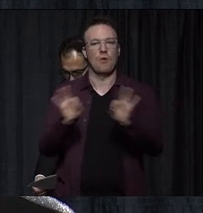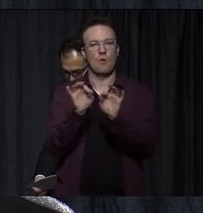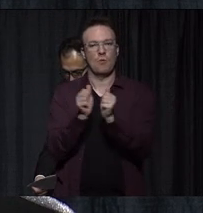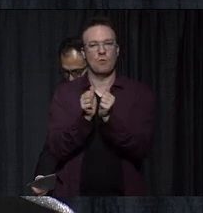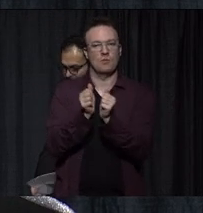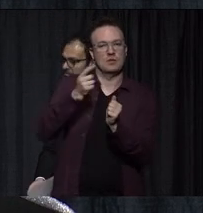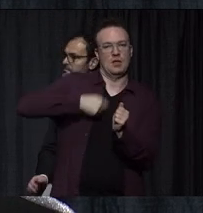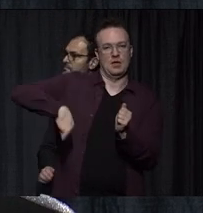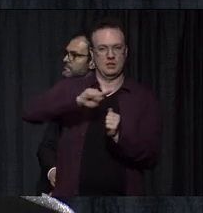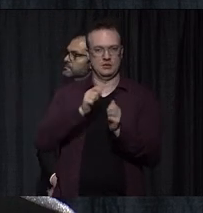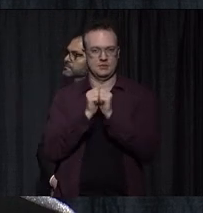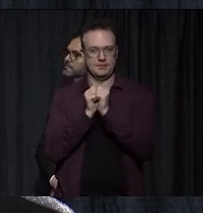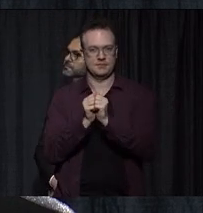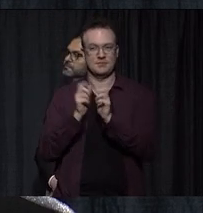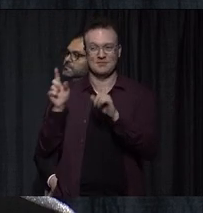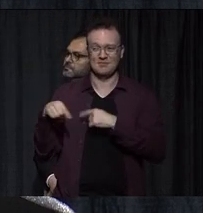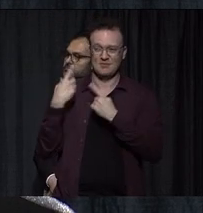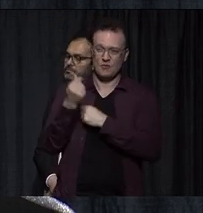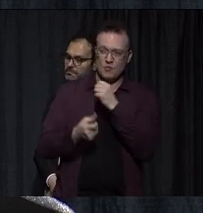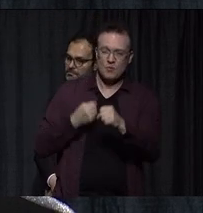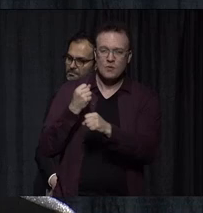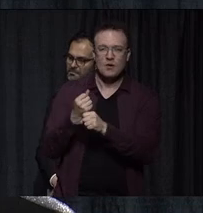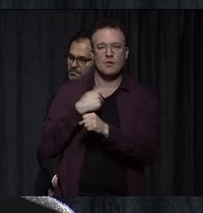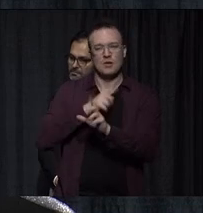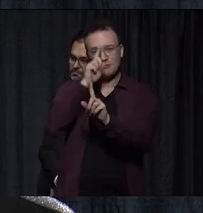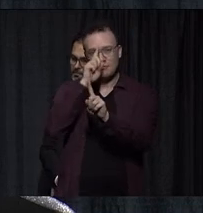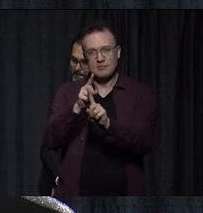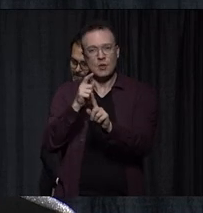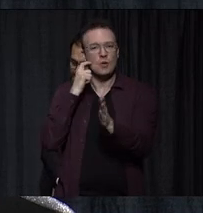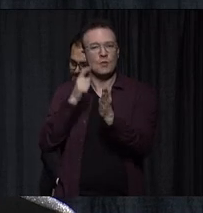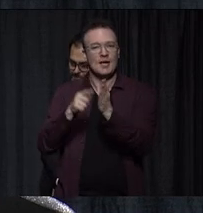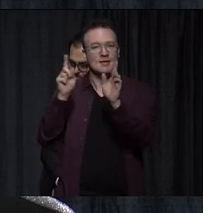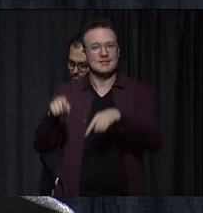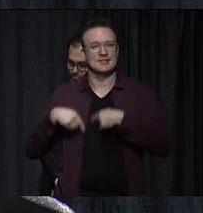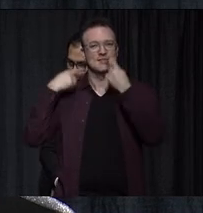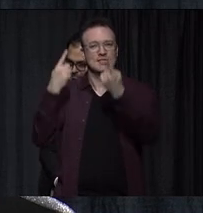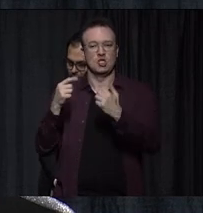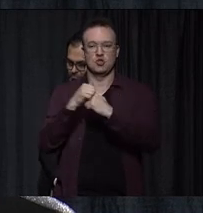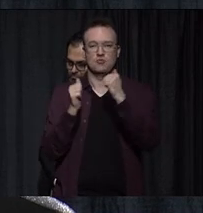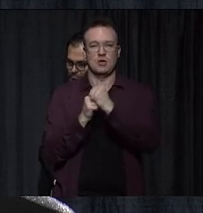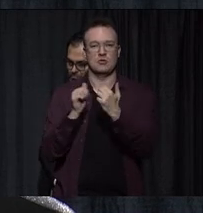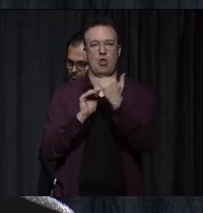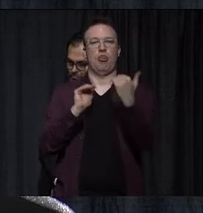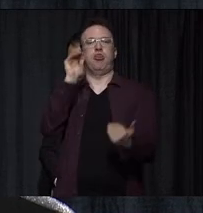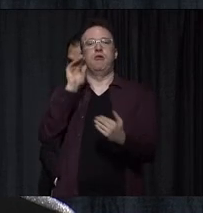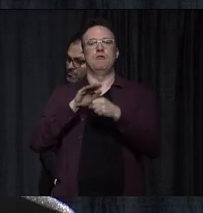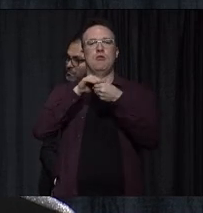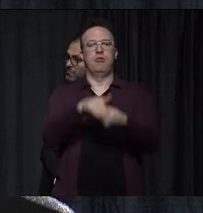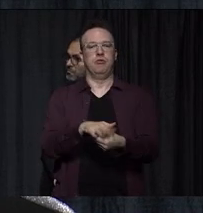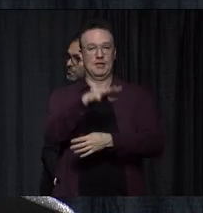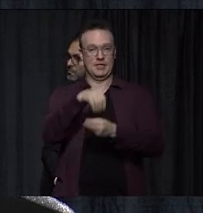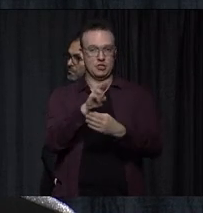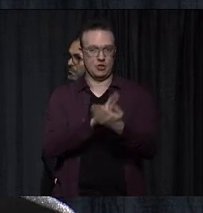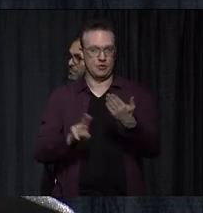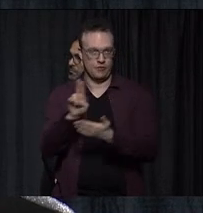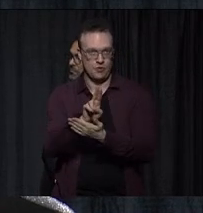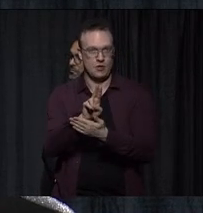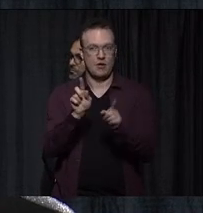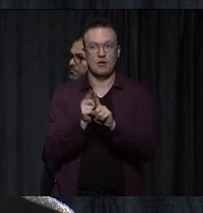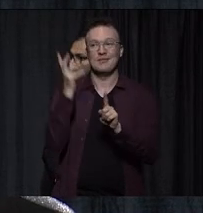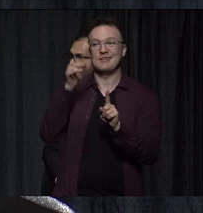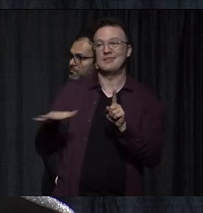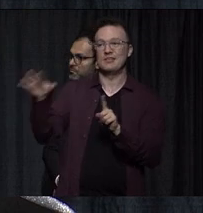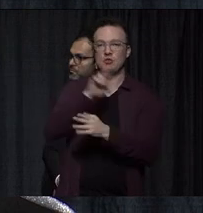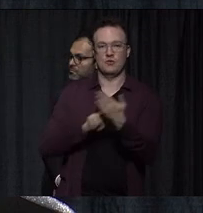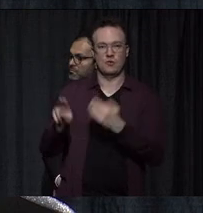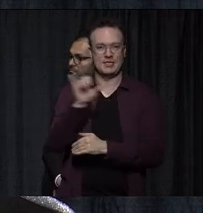For the last few years, our faculty has been working on addressing long-standing and structural inequalities inside the university and